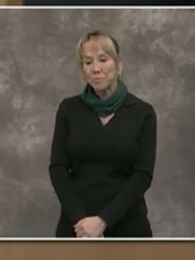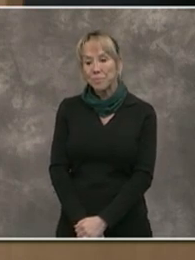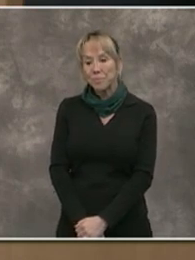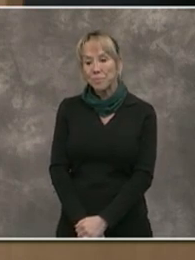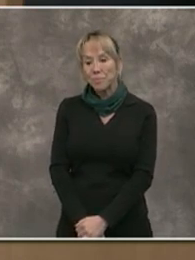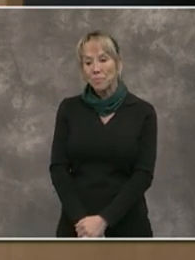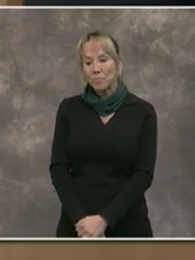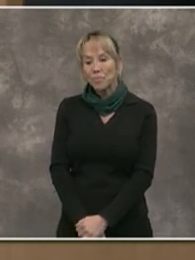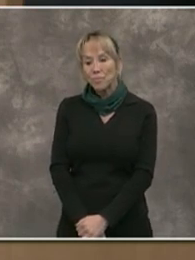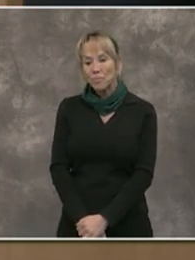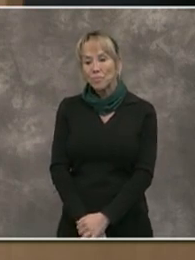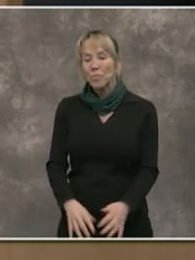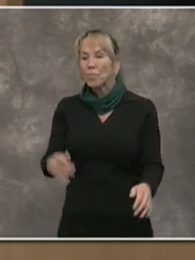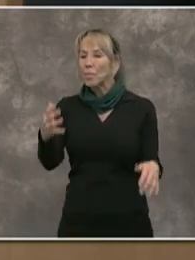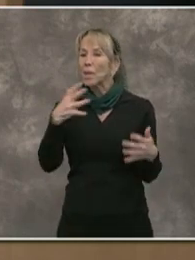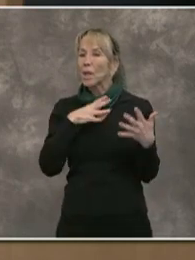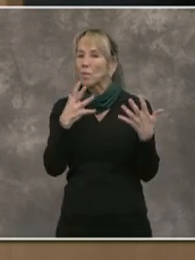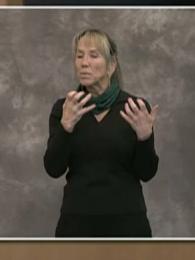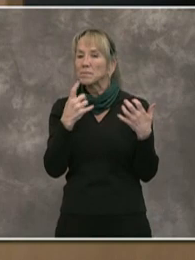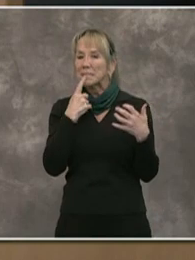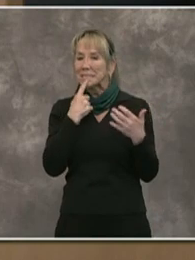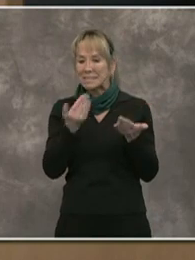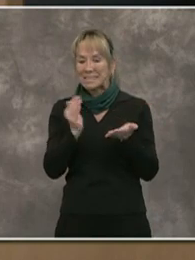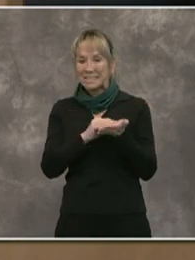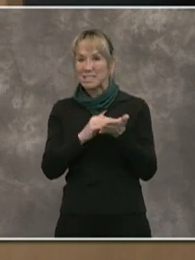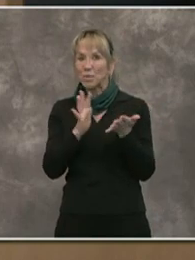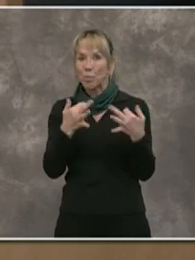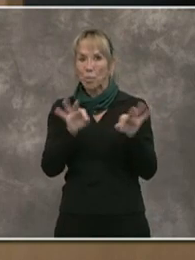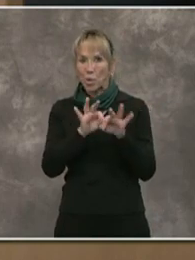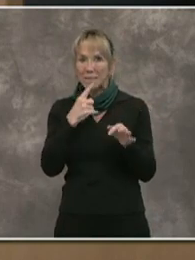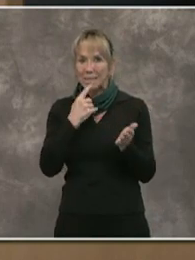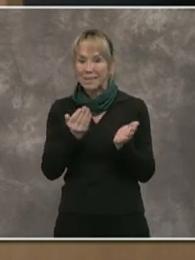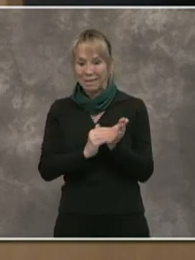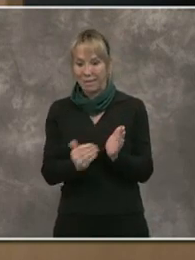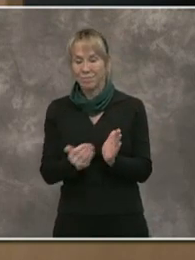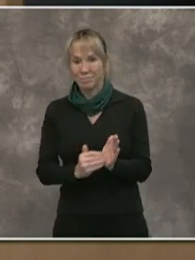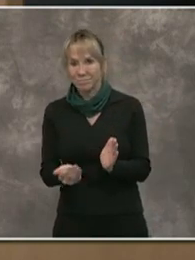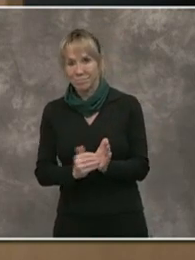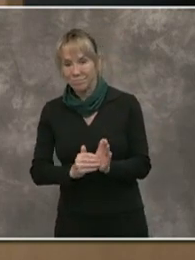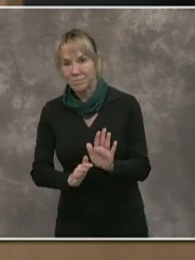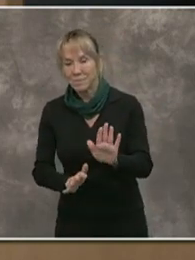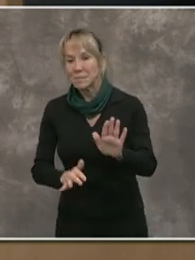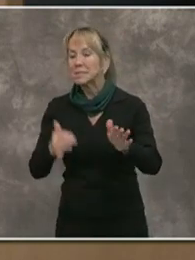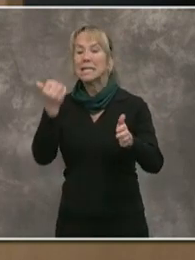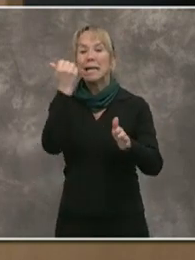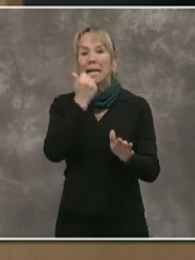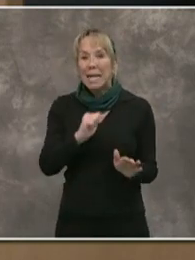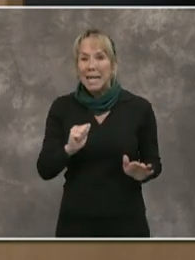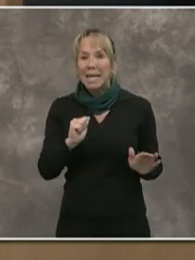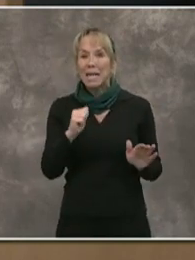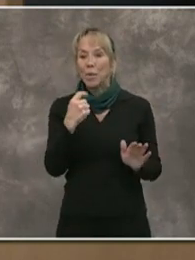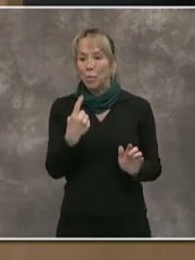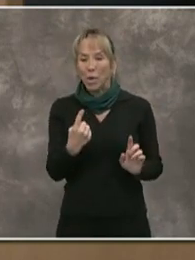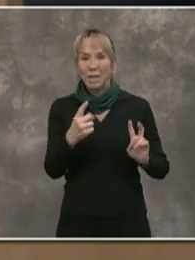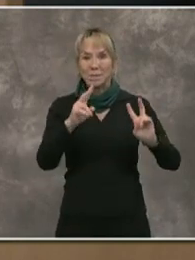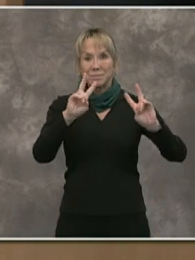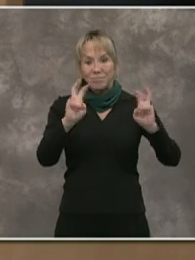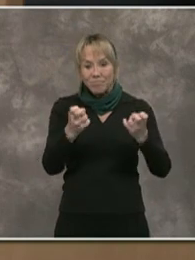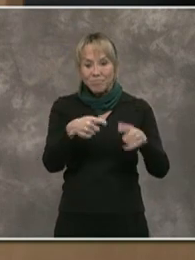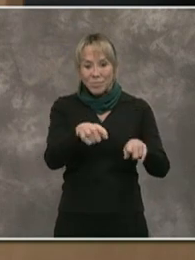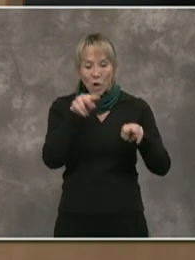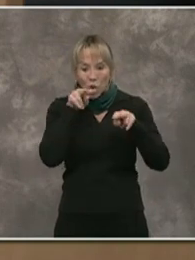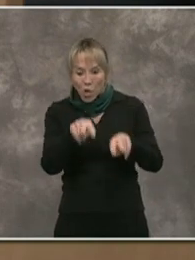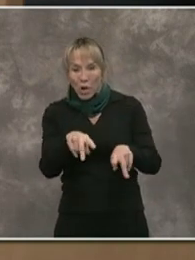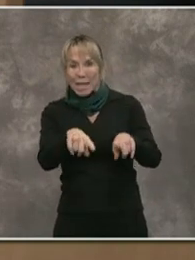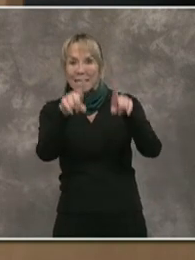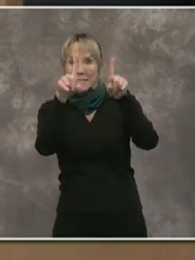Yeah, I think it's worth repeating something that's been said over and over and again here, which is that any one day's test results really don't indicate a trend.